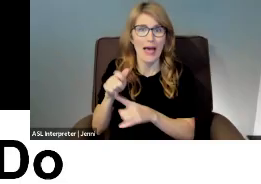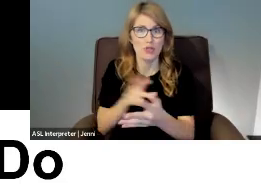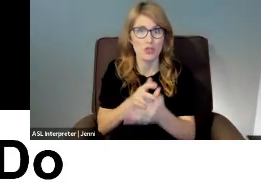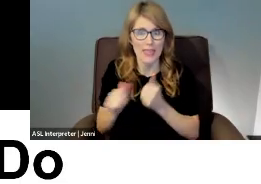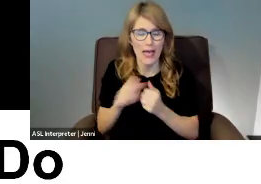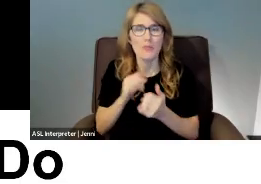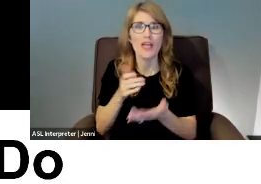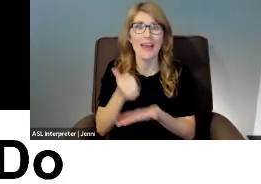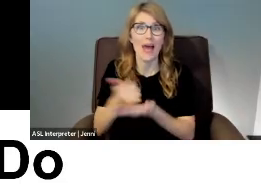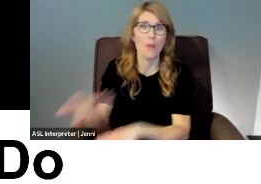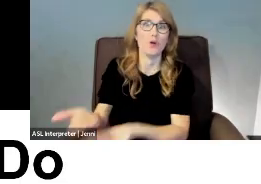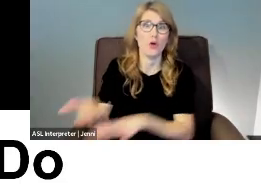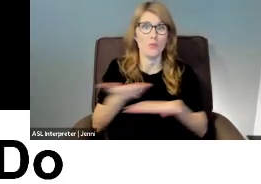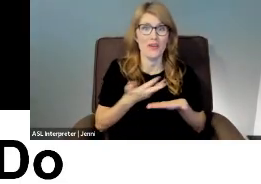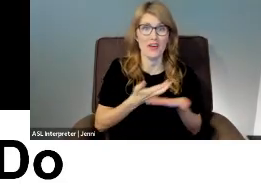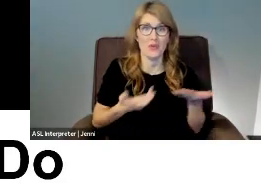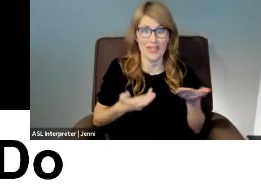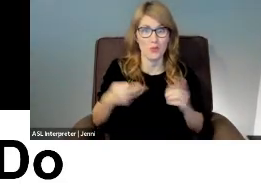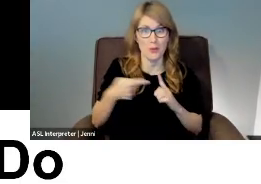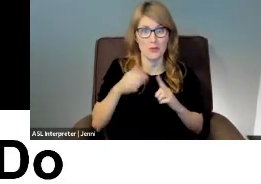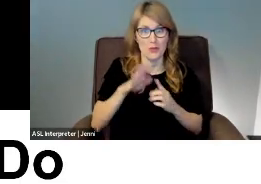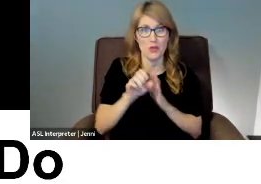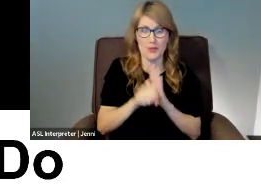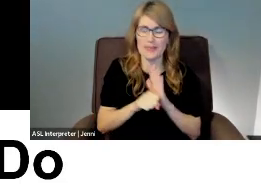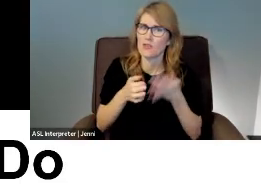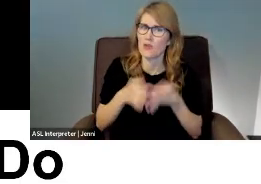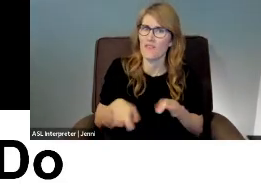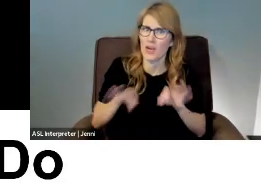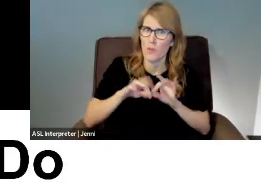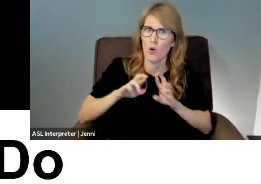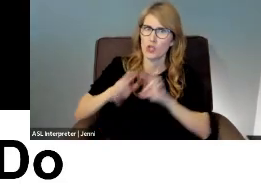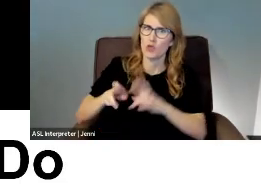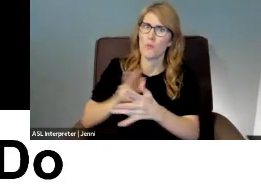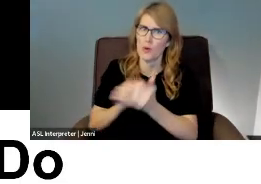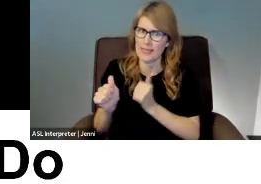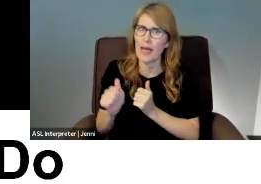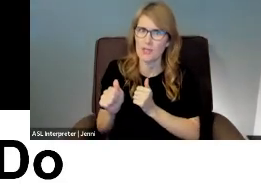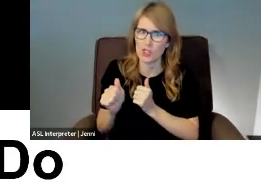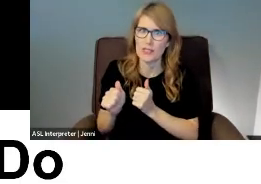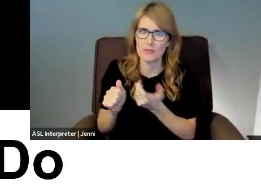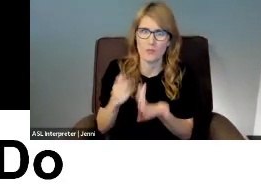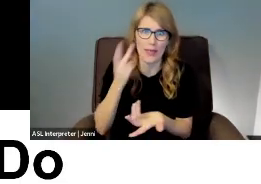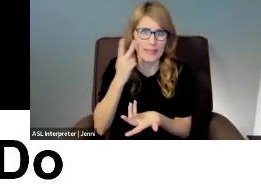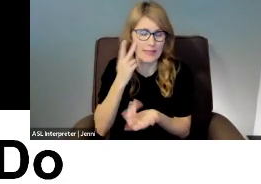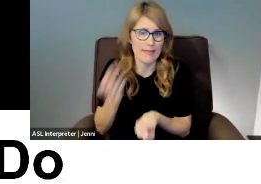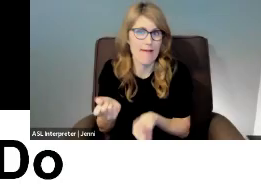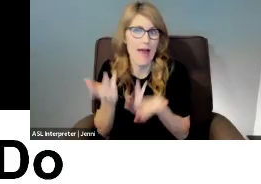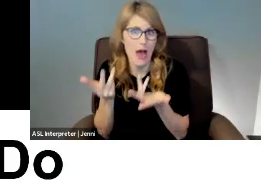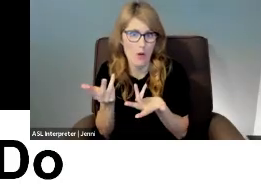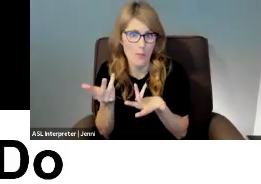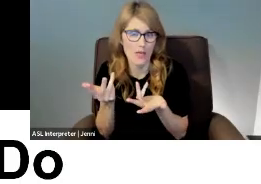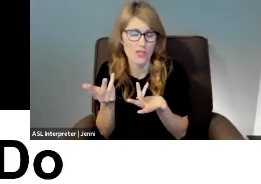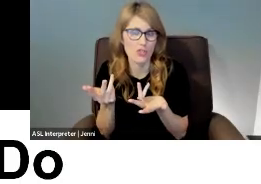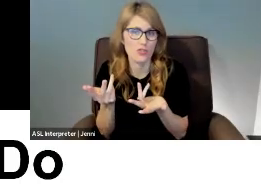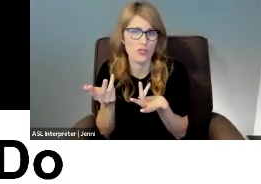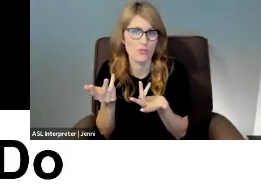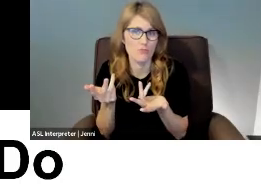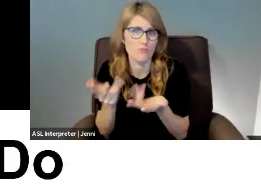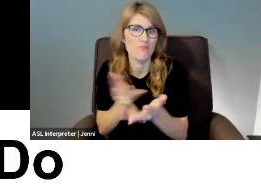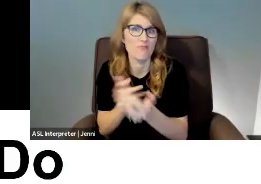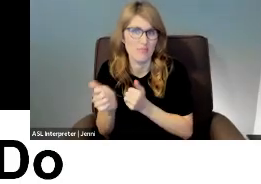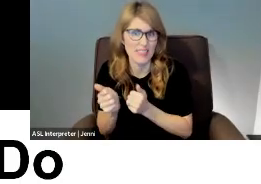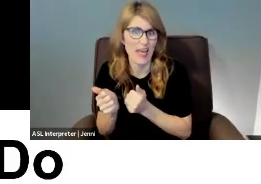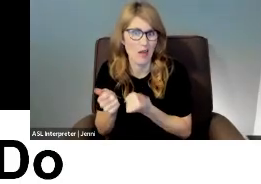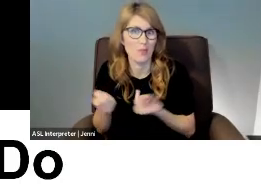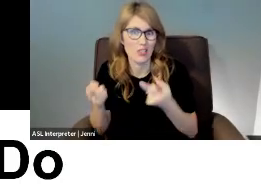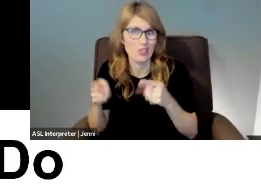state. So it's very important to report those damages so we can see how much damage, they can see how much damage